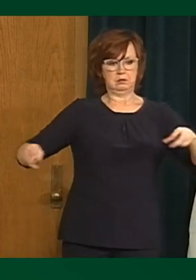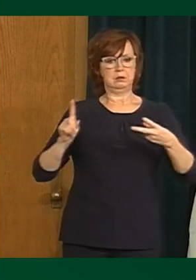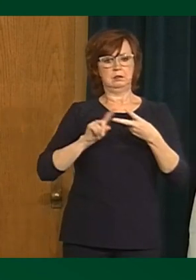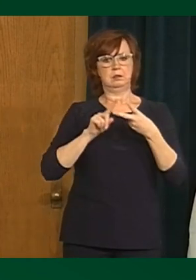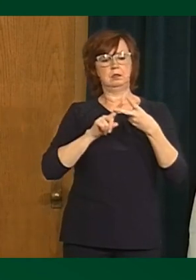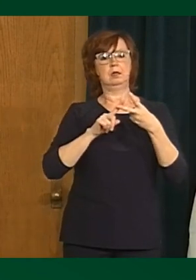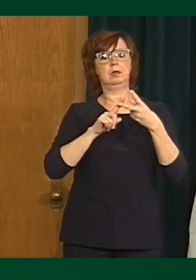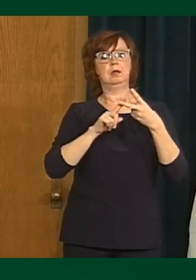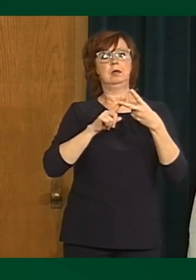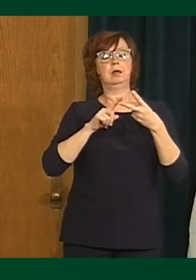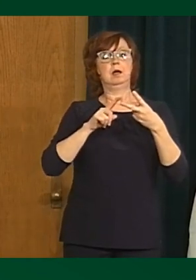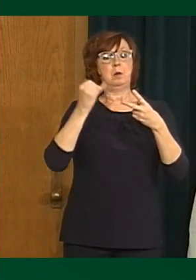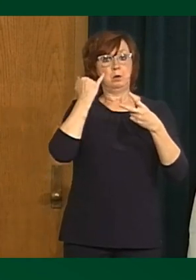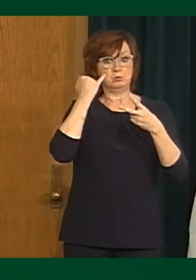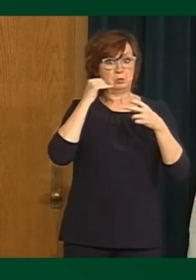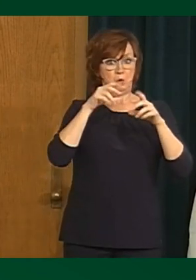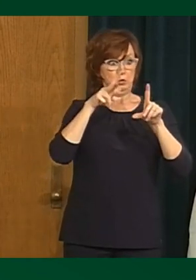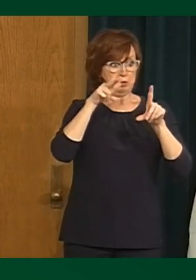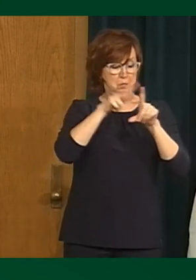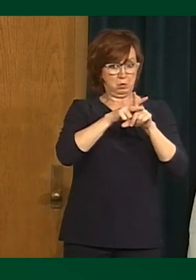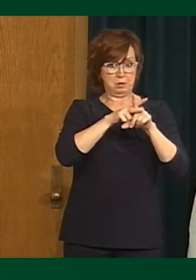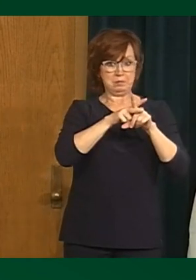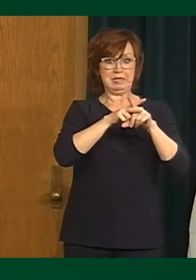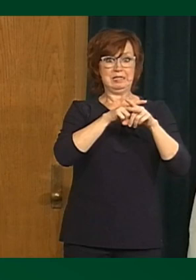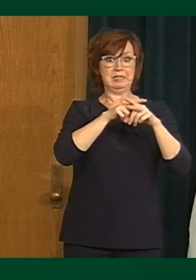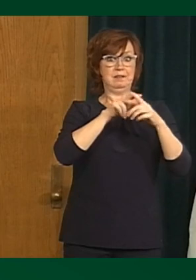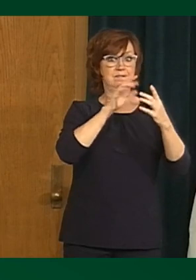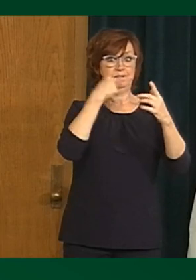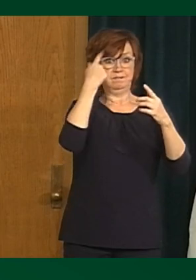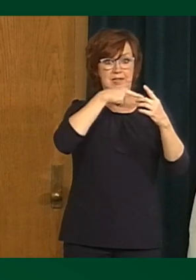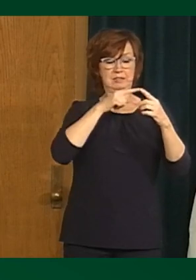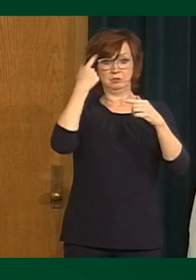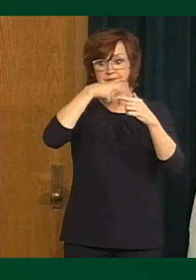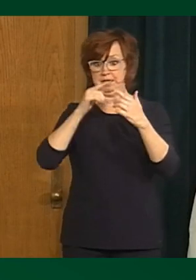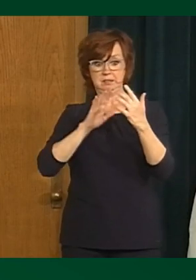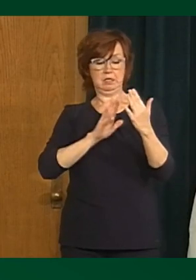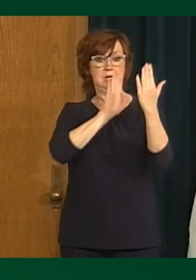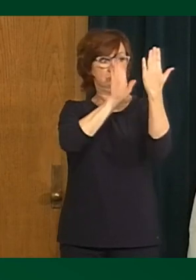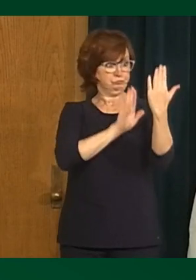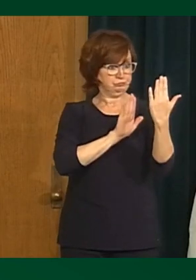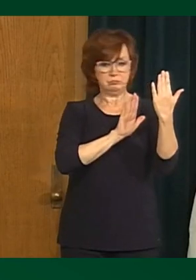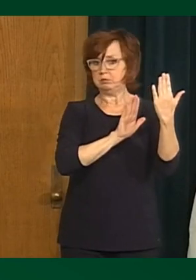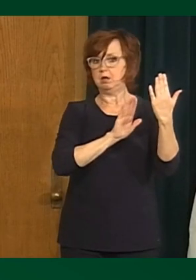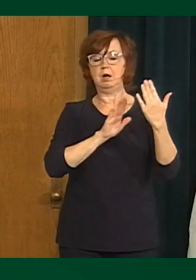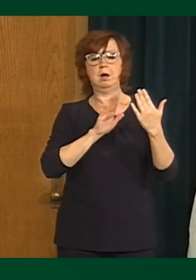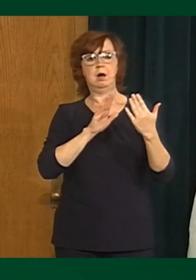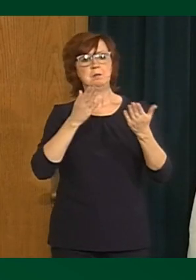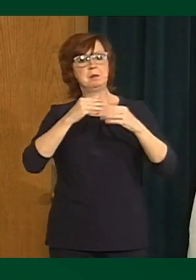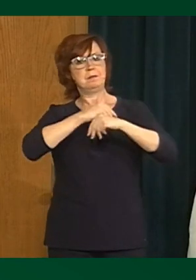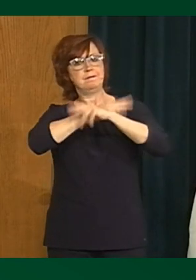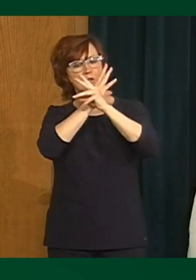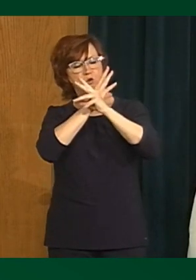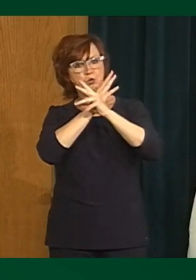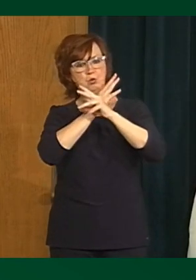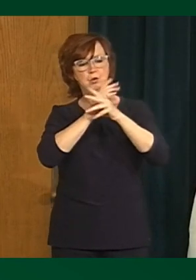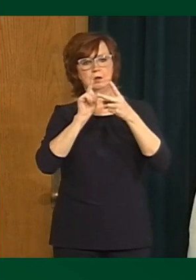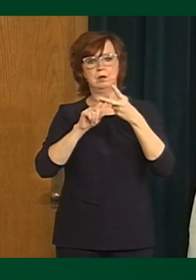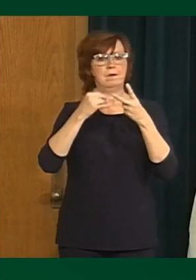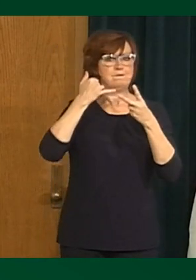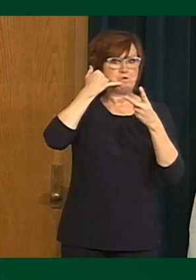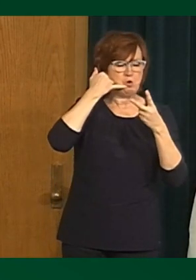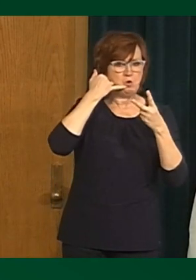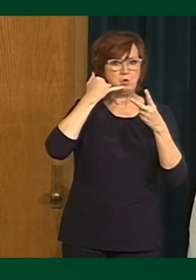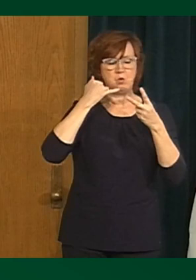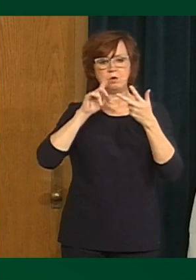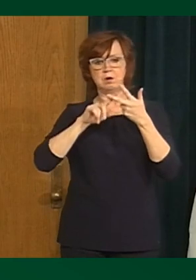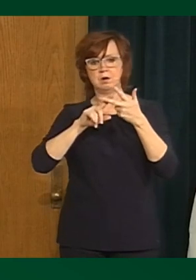possible, as well as screening at all of our healthcare facilities. The SHA is asking for people's patience, as these practices are